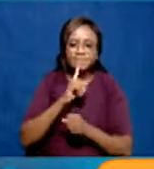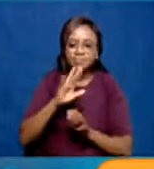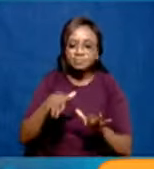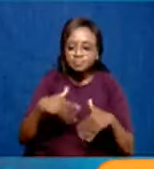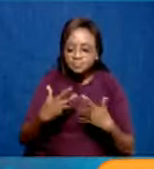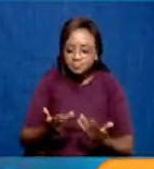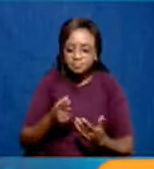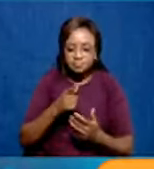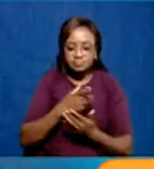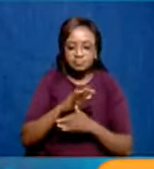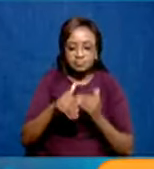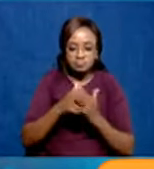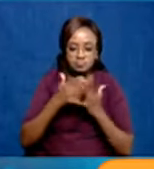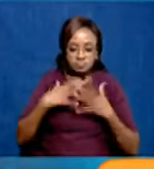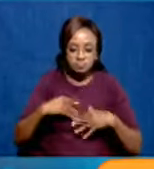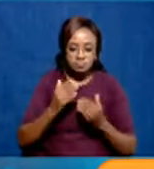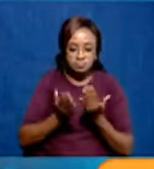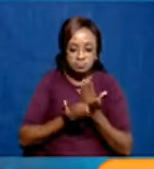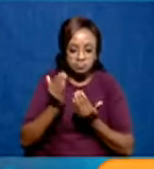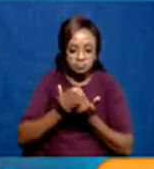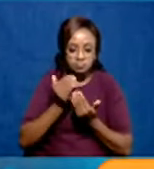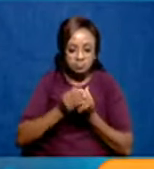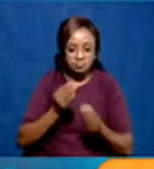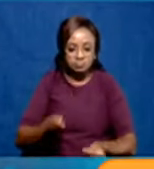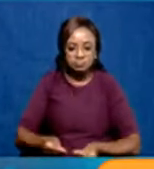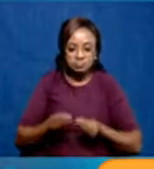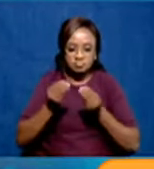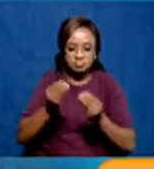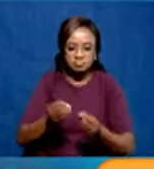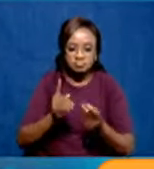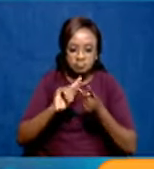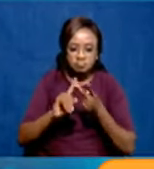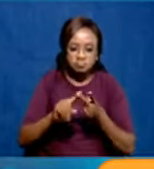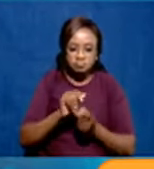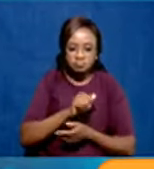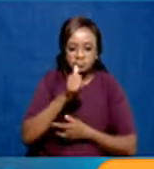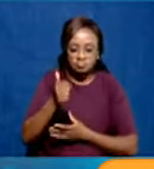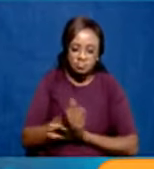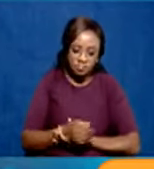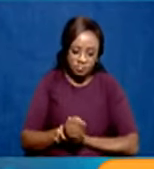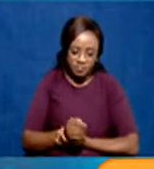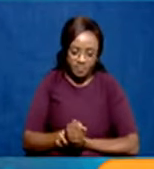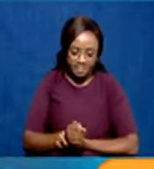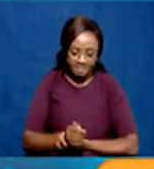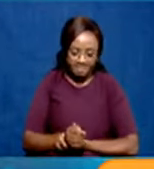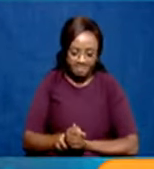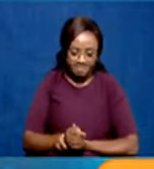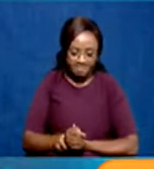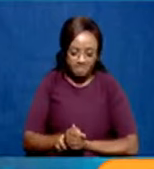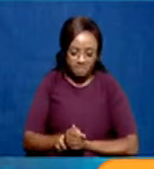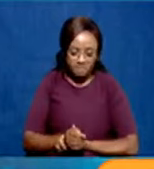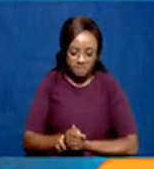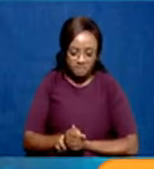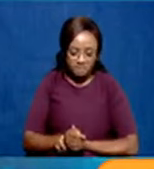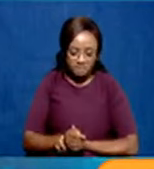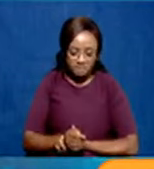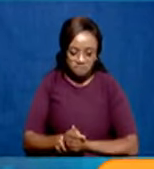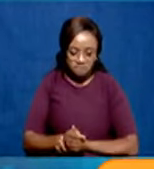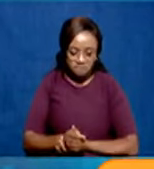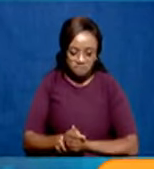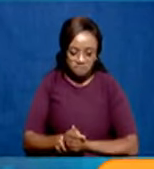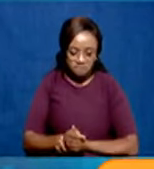care because of the question of registration? Last but not least is the payment from